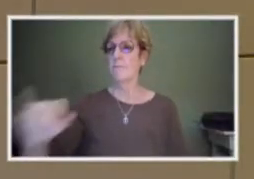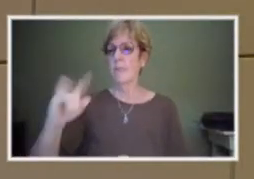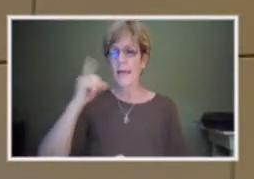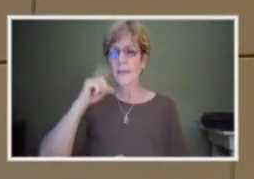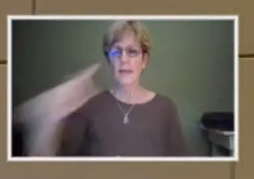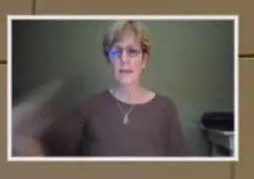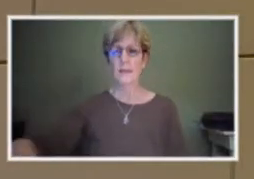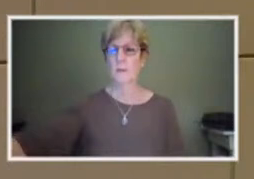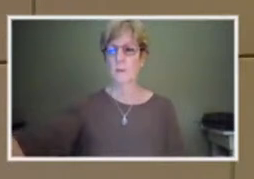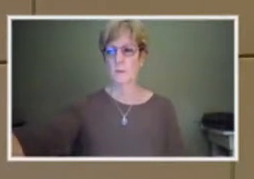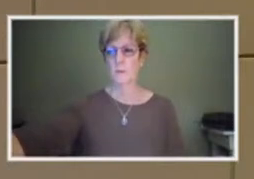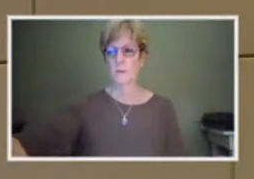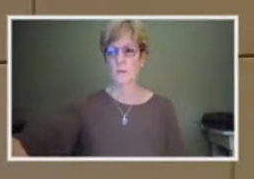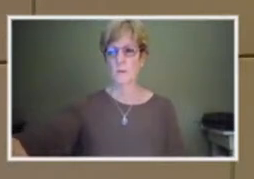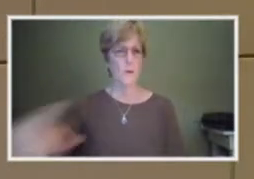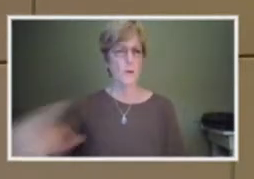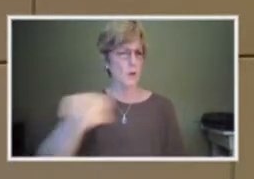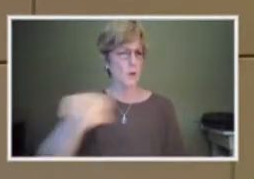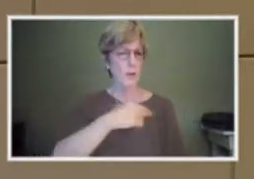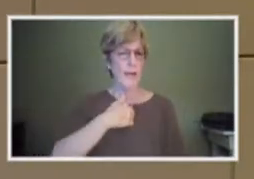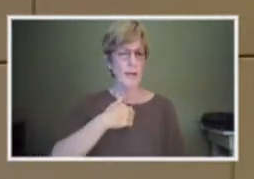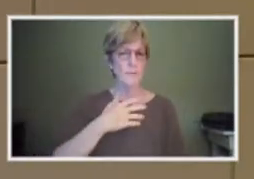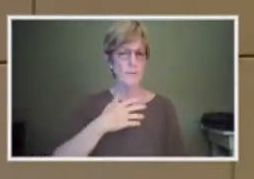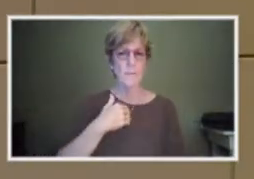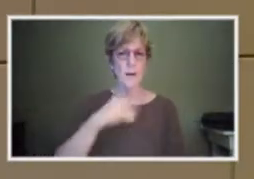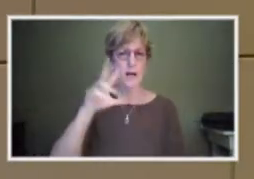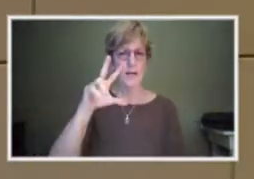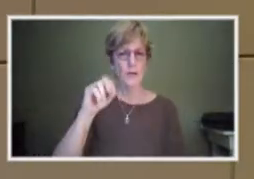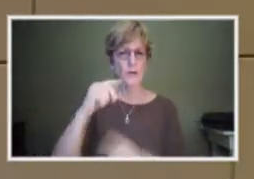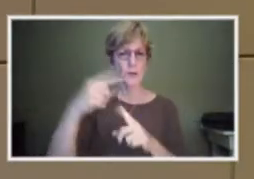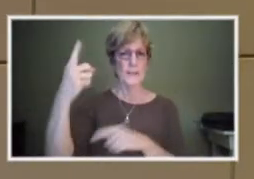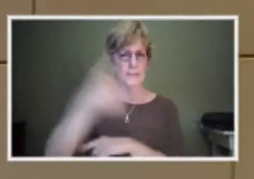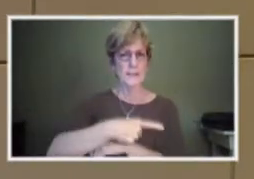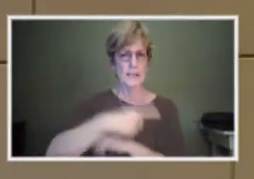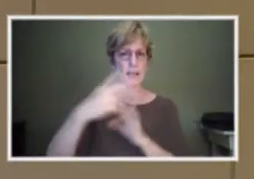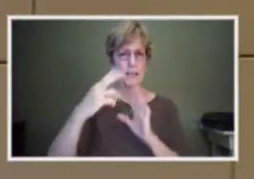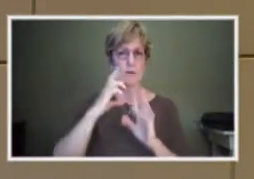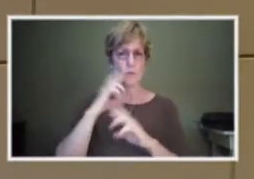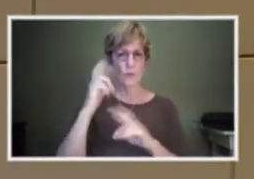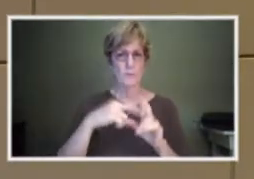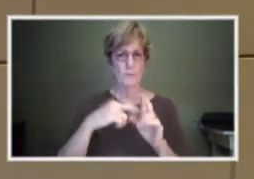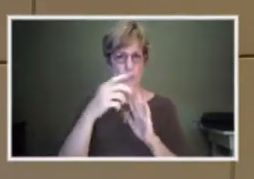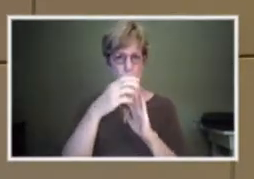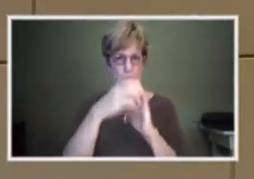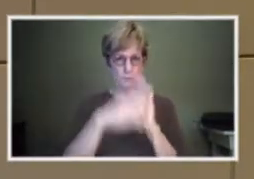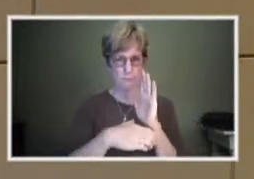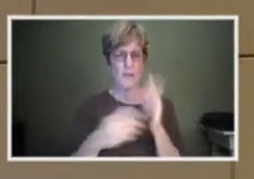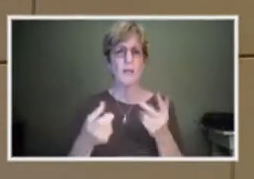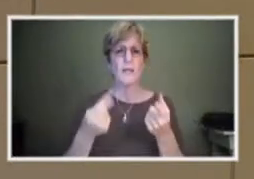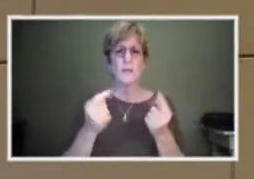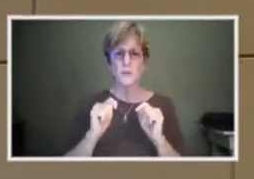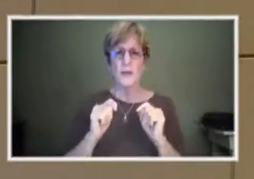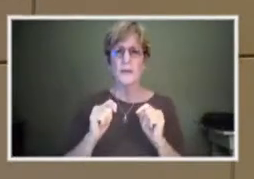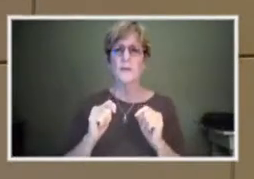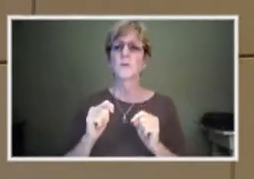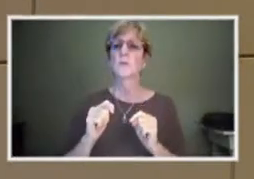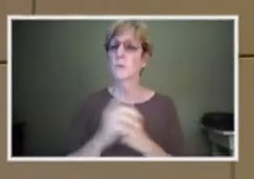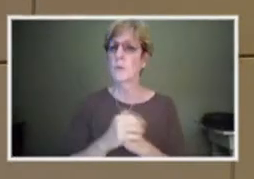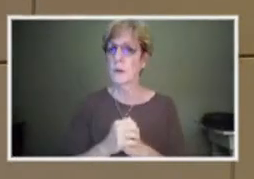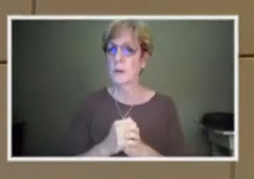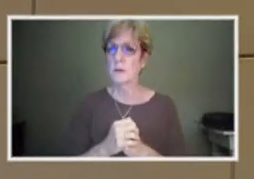you have my 30-day report in front of you. Again, trying to build a bit on